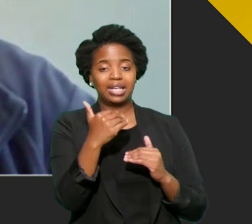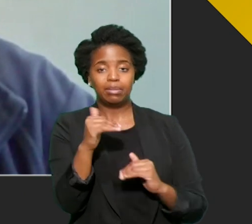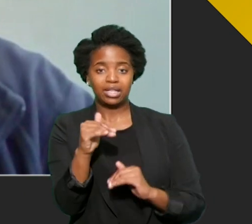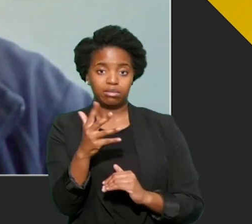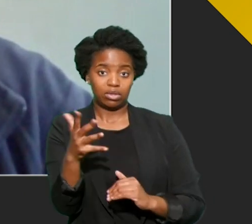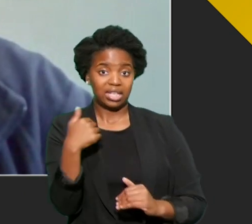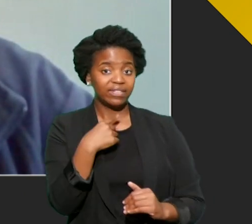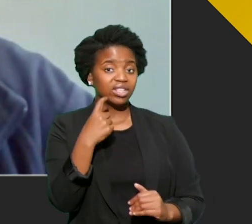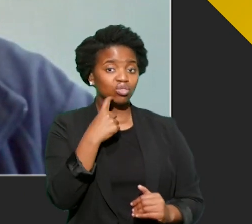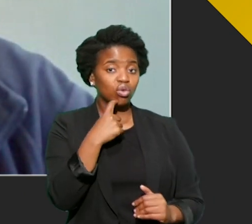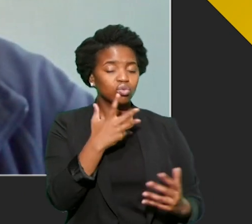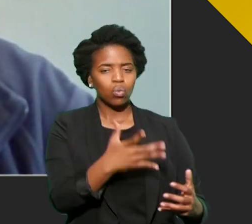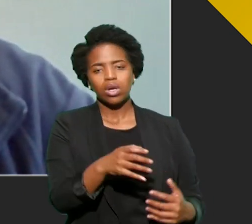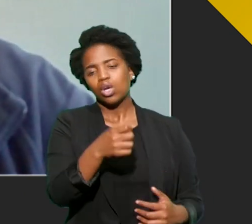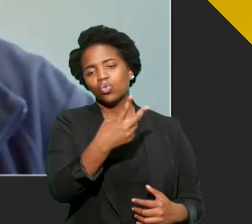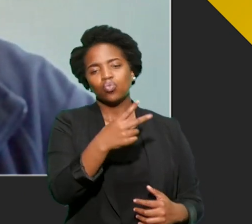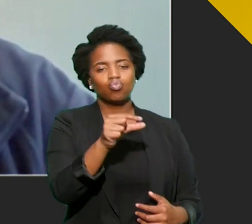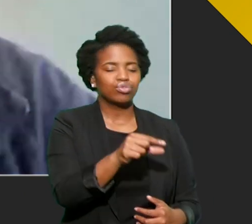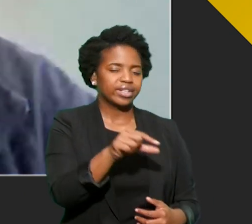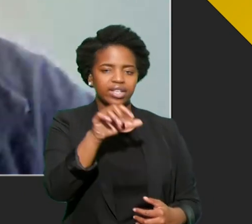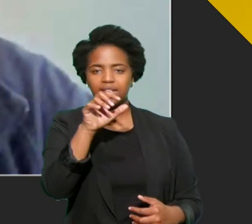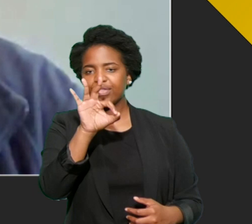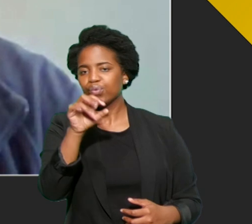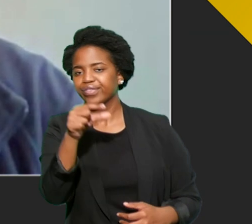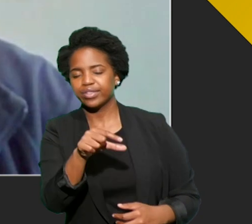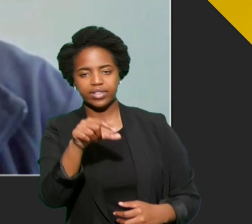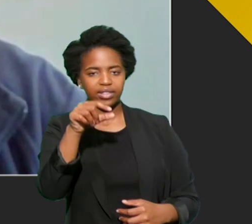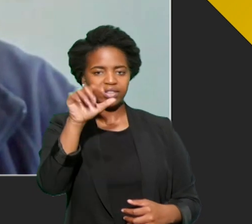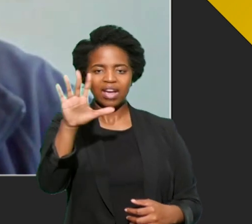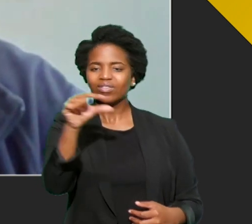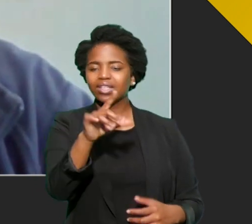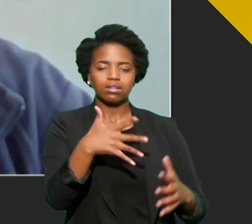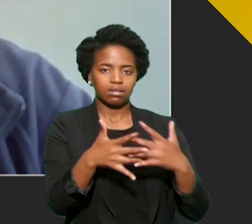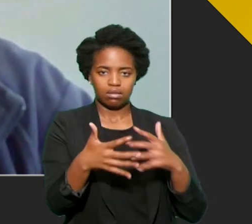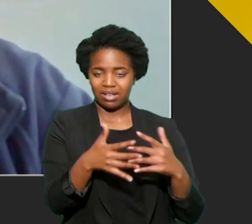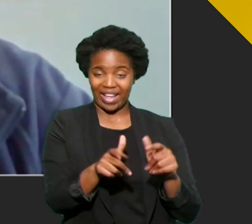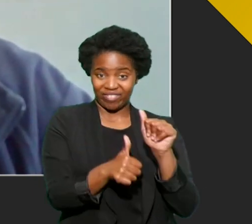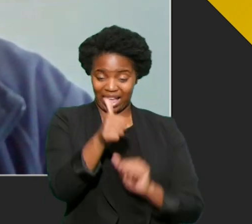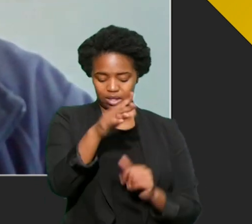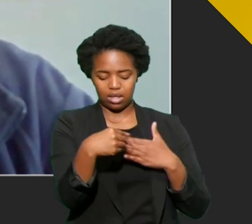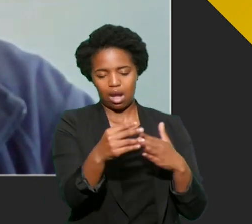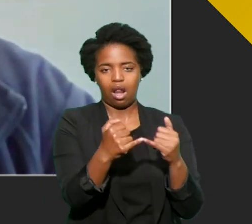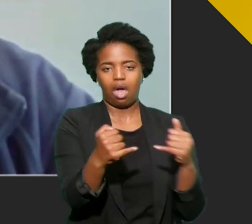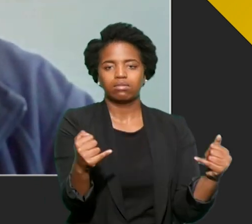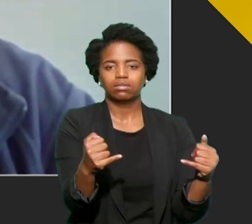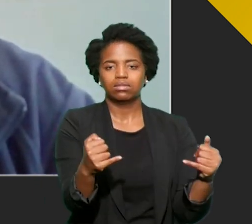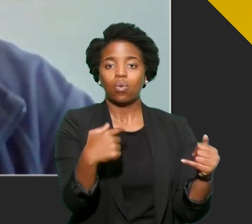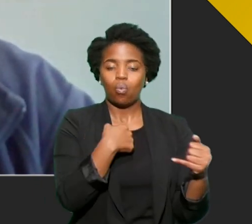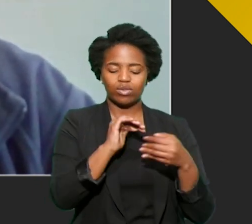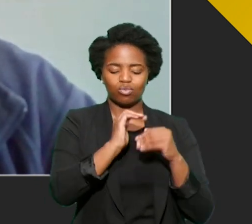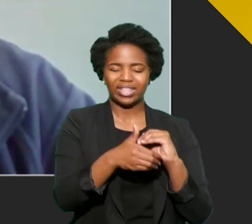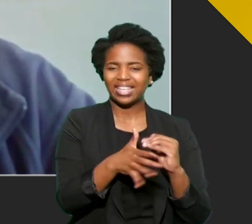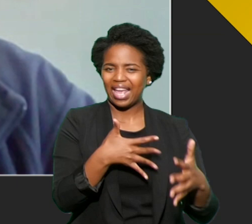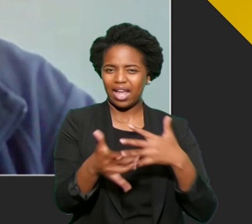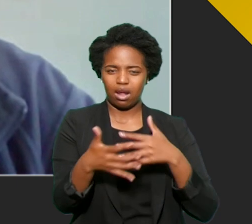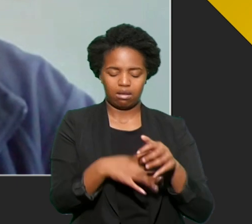these technologies, whether it's 2G, 3G, 4G, or 5G, complies with that limit, we think that will protect you against